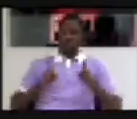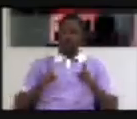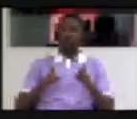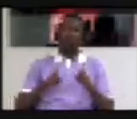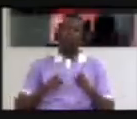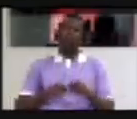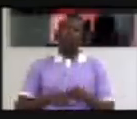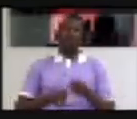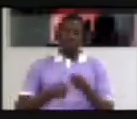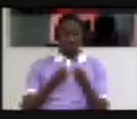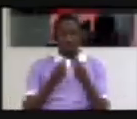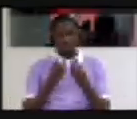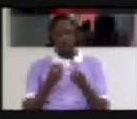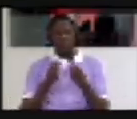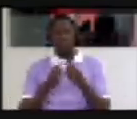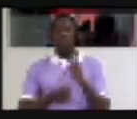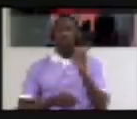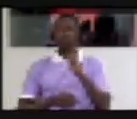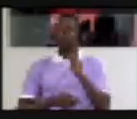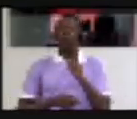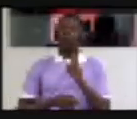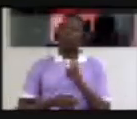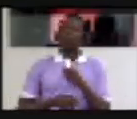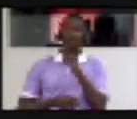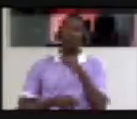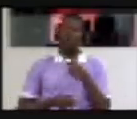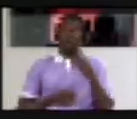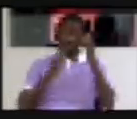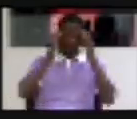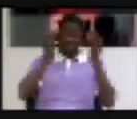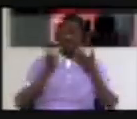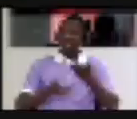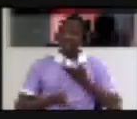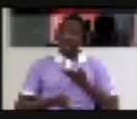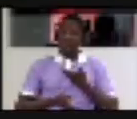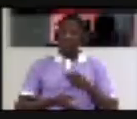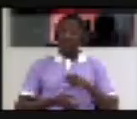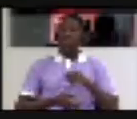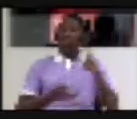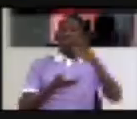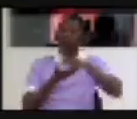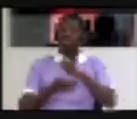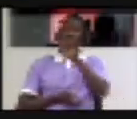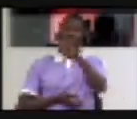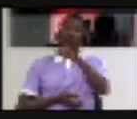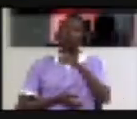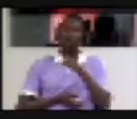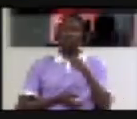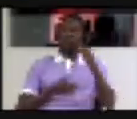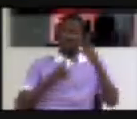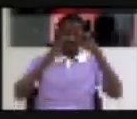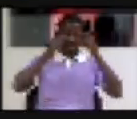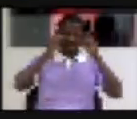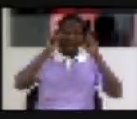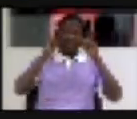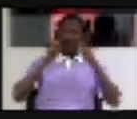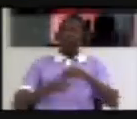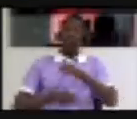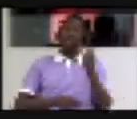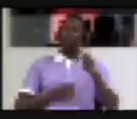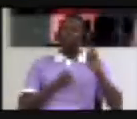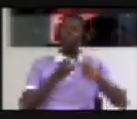to tell us what impact your experiences had on your life. And finally,